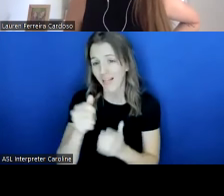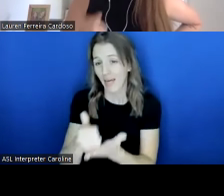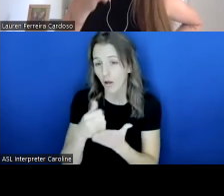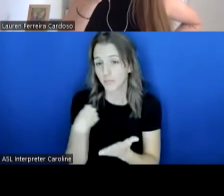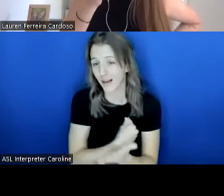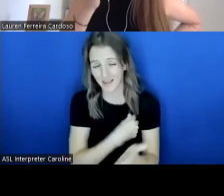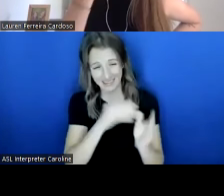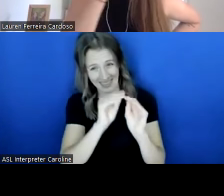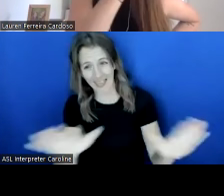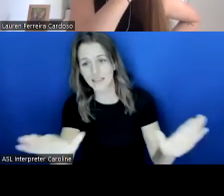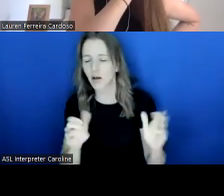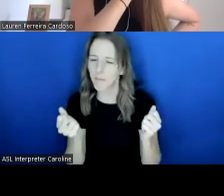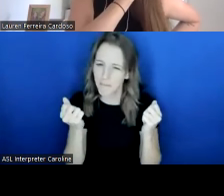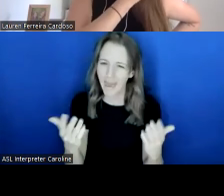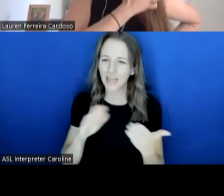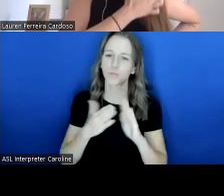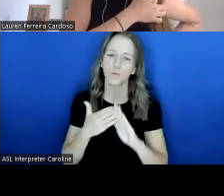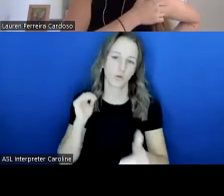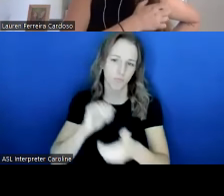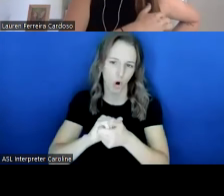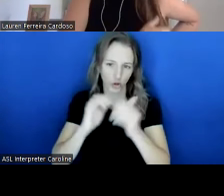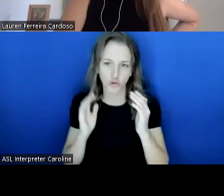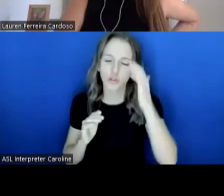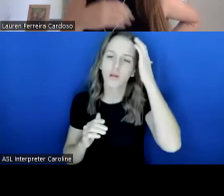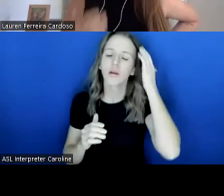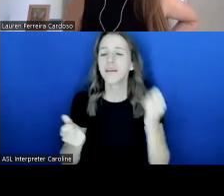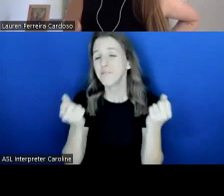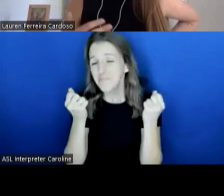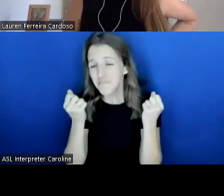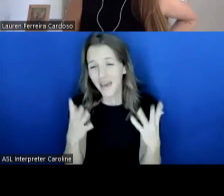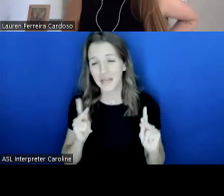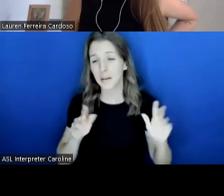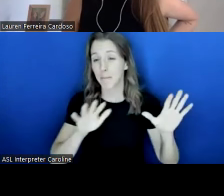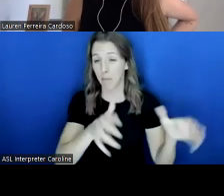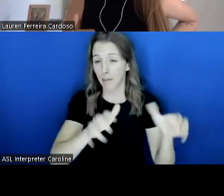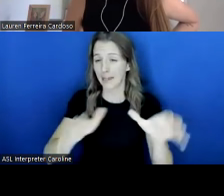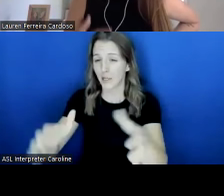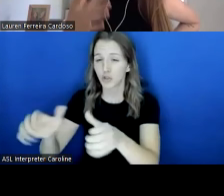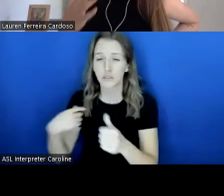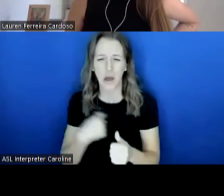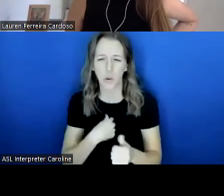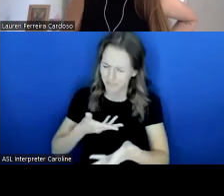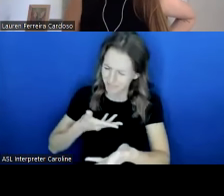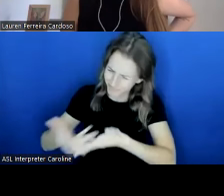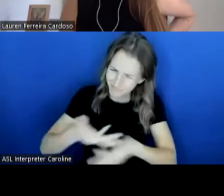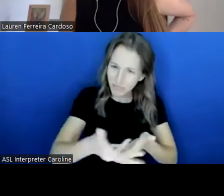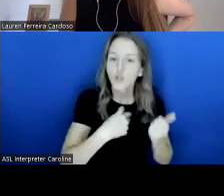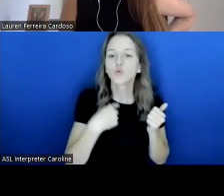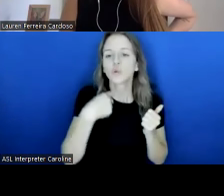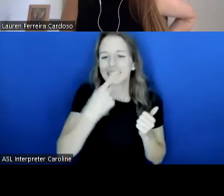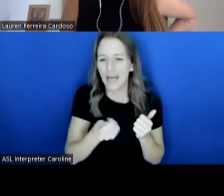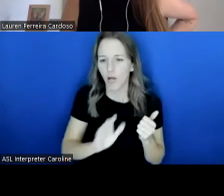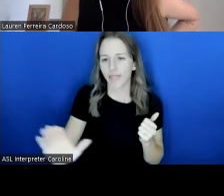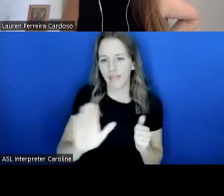that helped us get this out, a lot of different populations that we spent a lot of time engaging with so that we could tell the story of